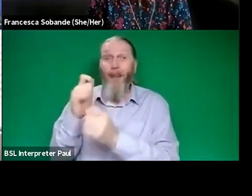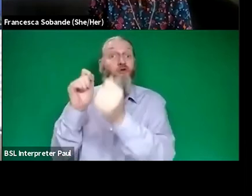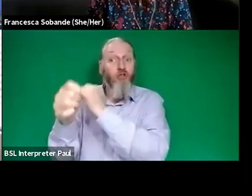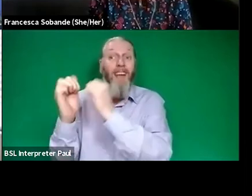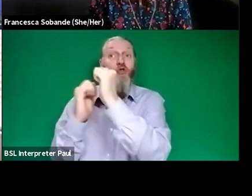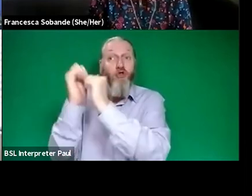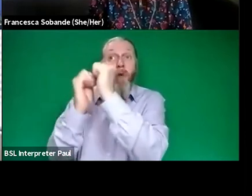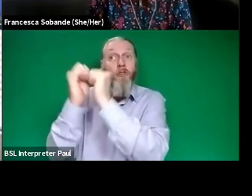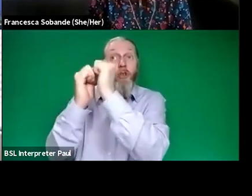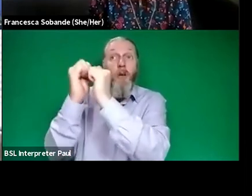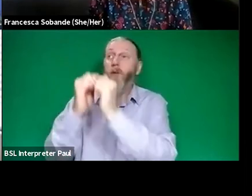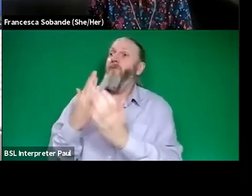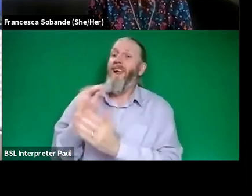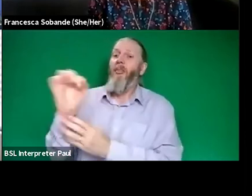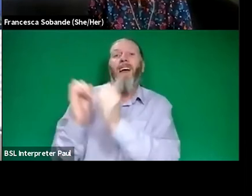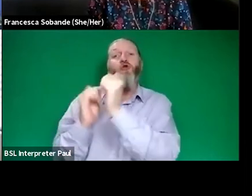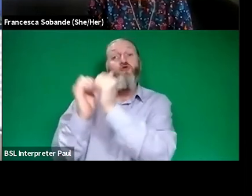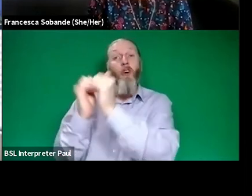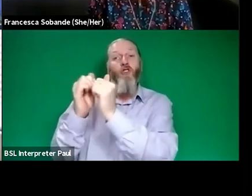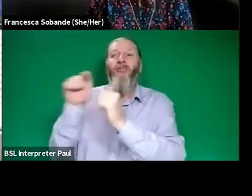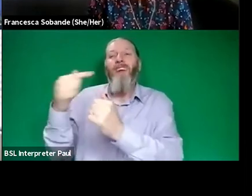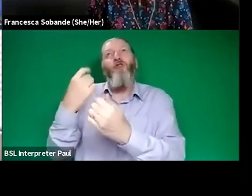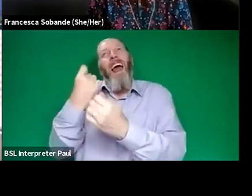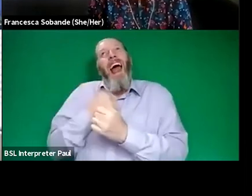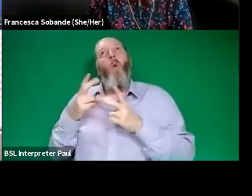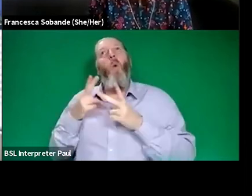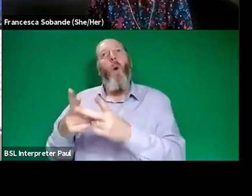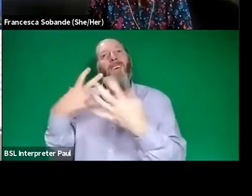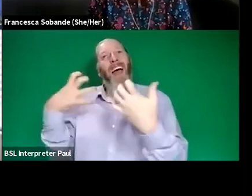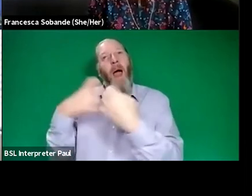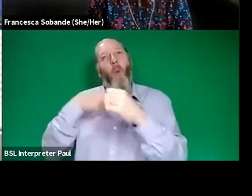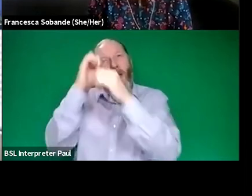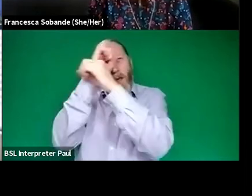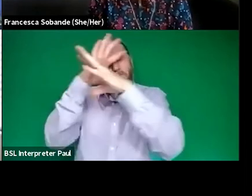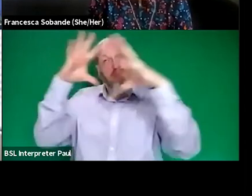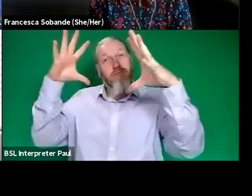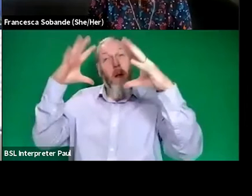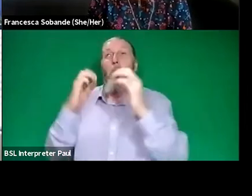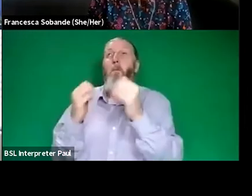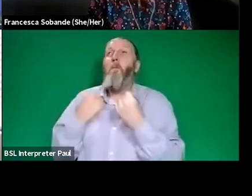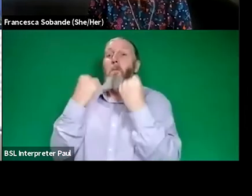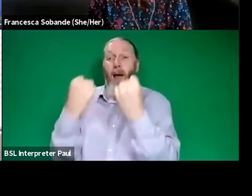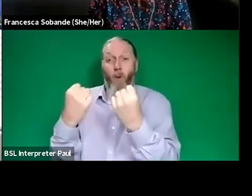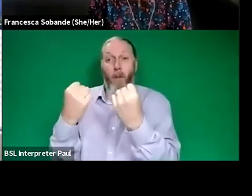it's a symbolic sort of way in which we think about power, but is not the fixture of it.